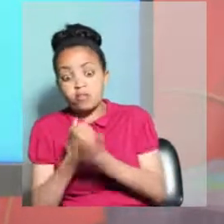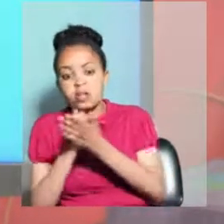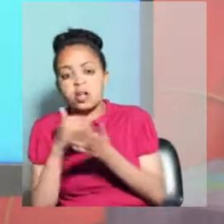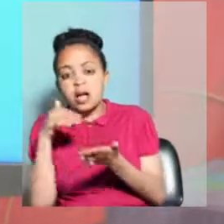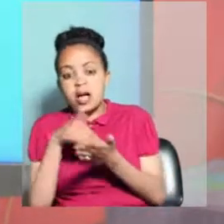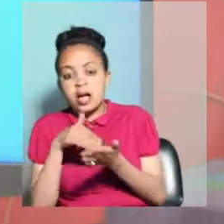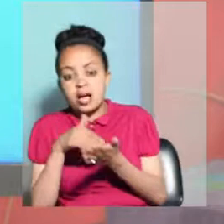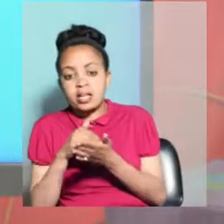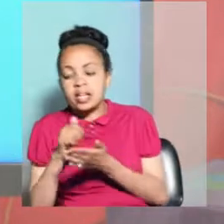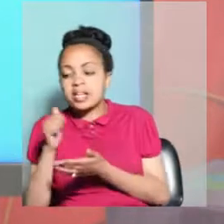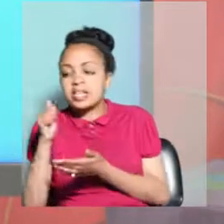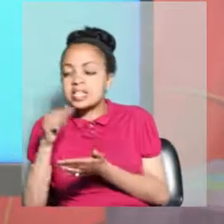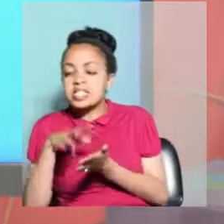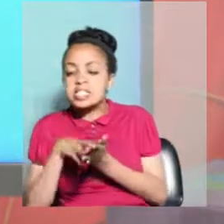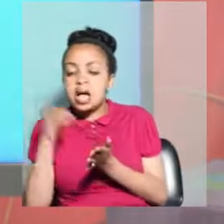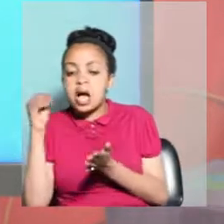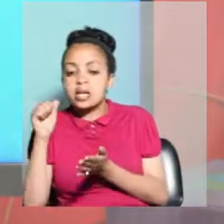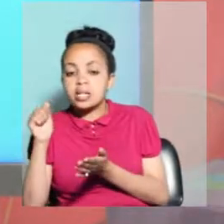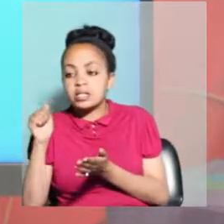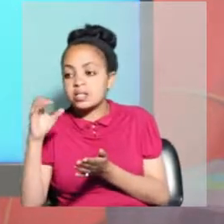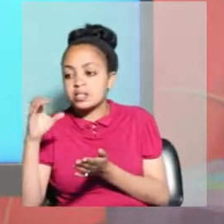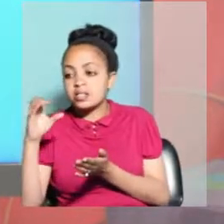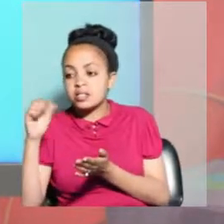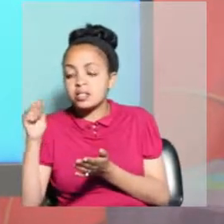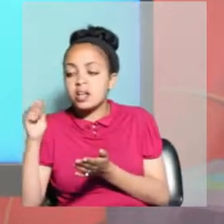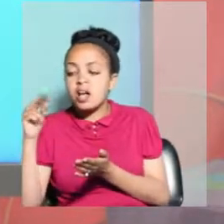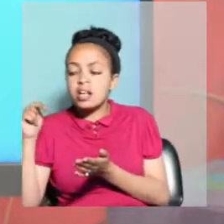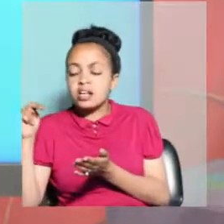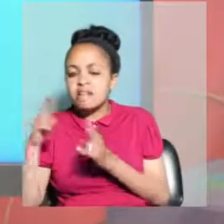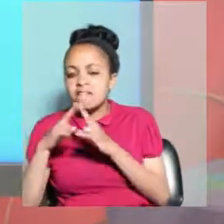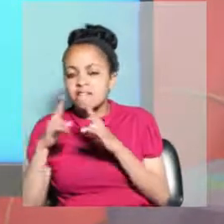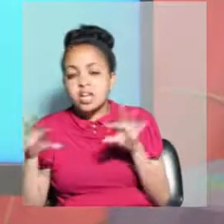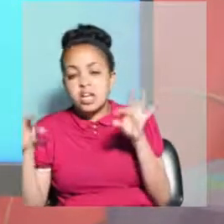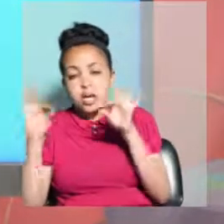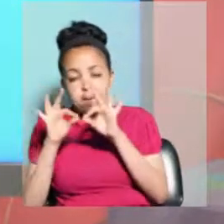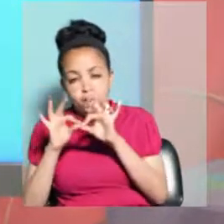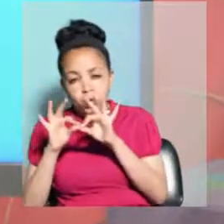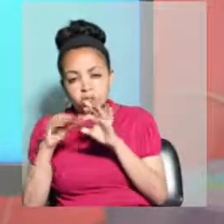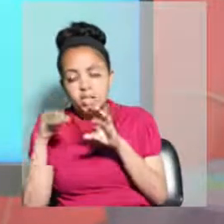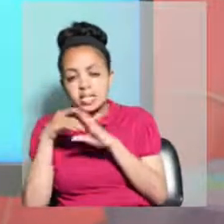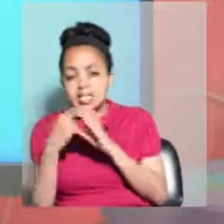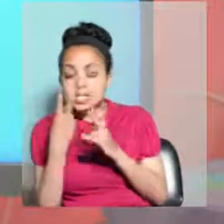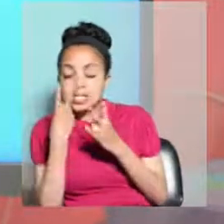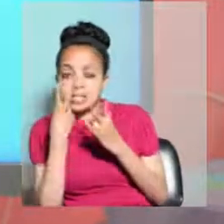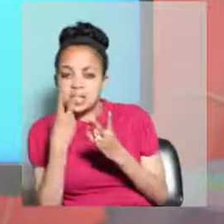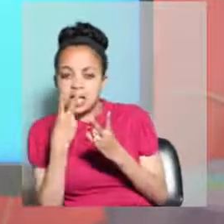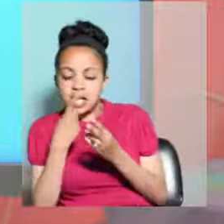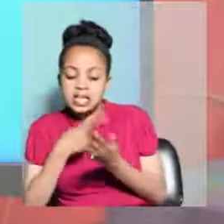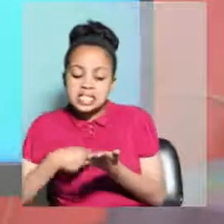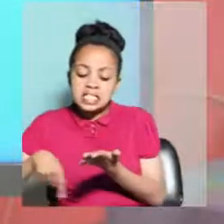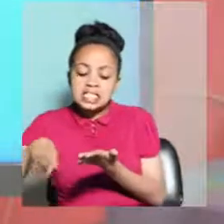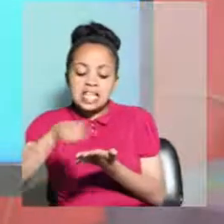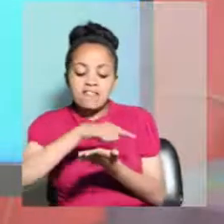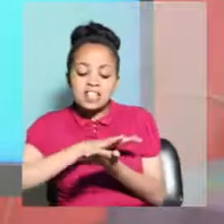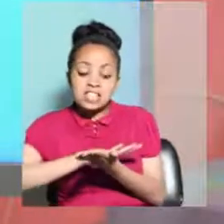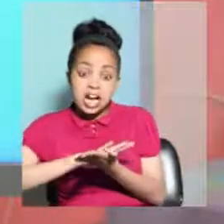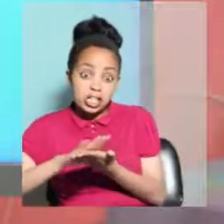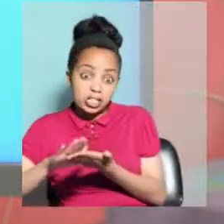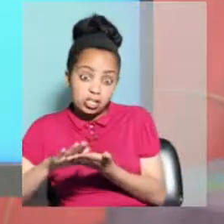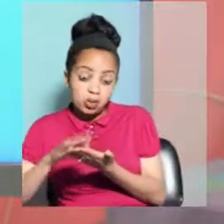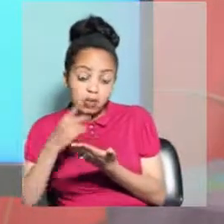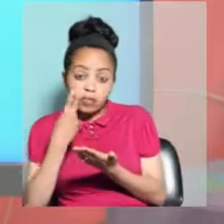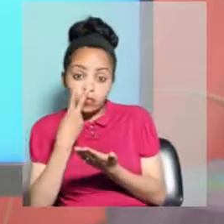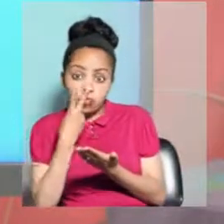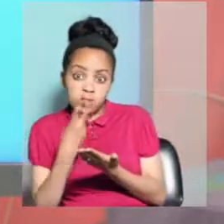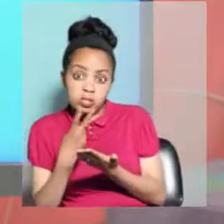again, scanning electron microscope, which is very important in seeing surface structure of the specimens that we